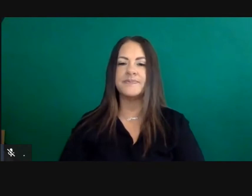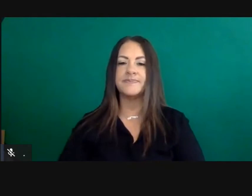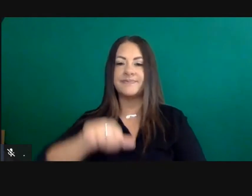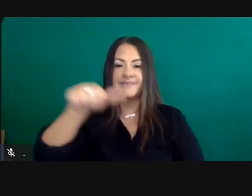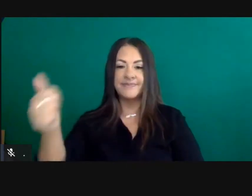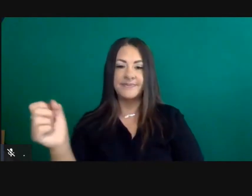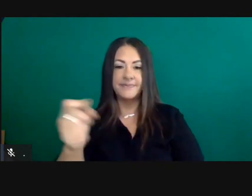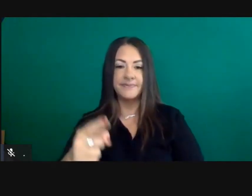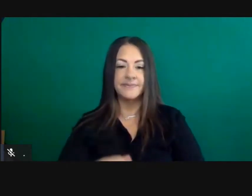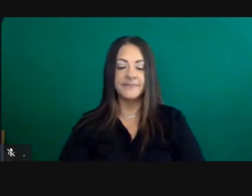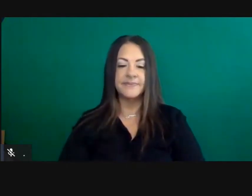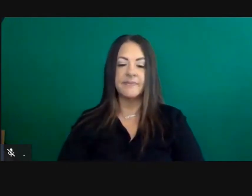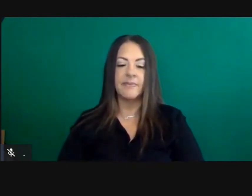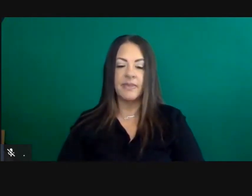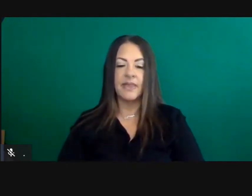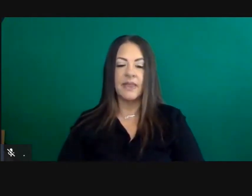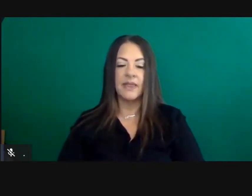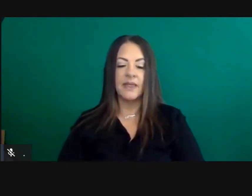Radio.